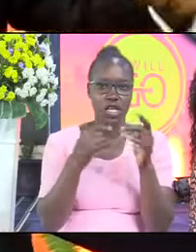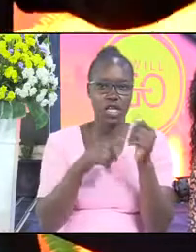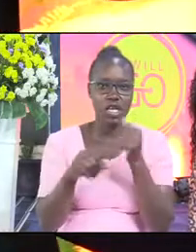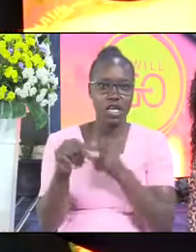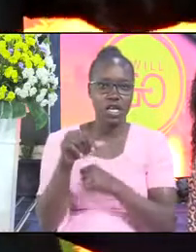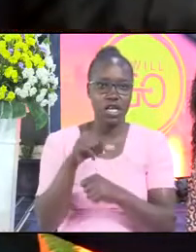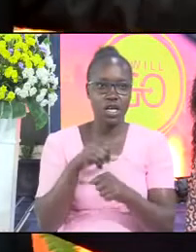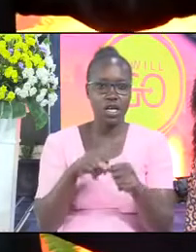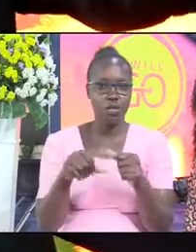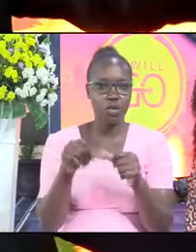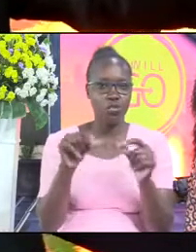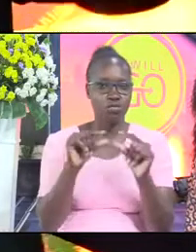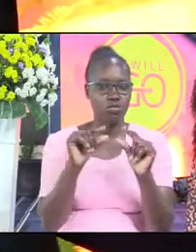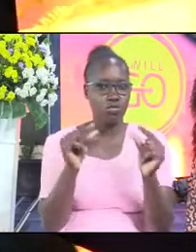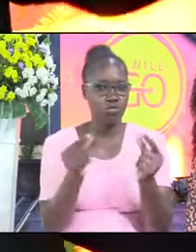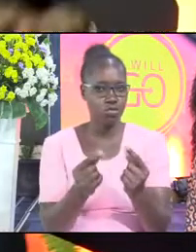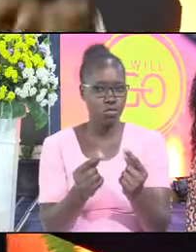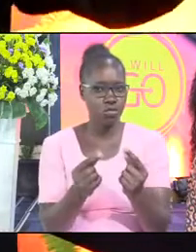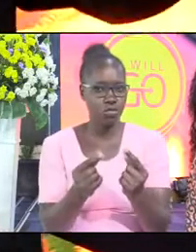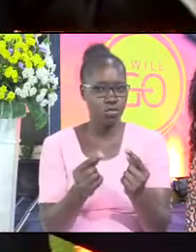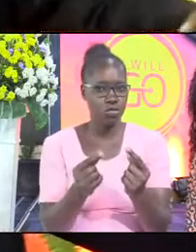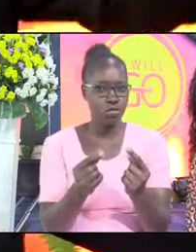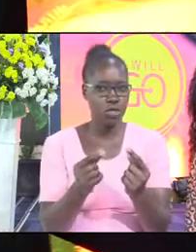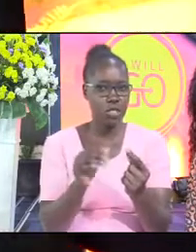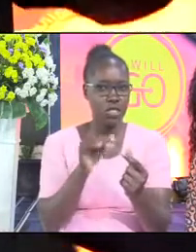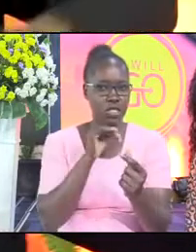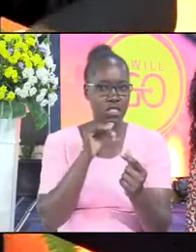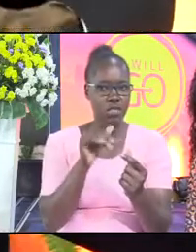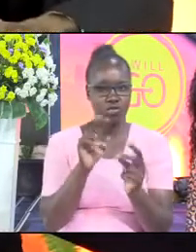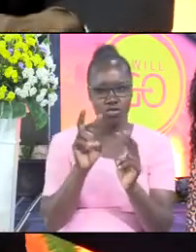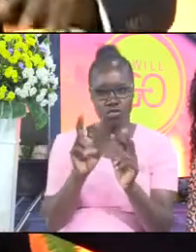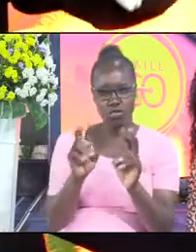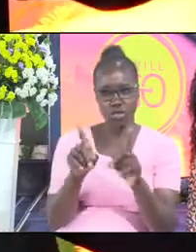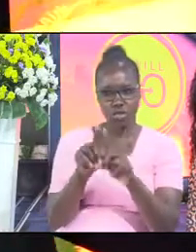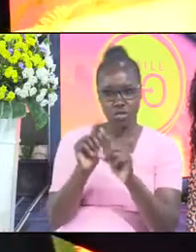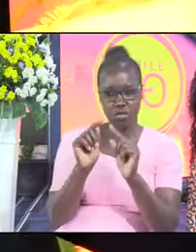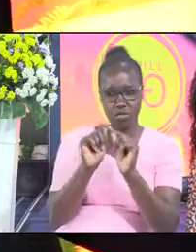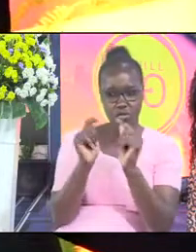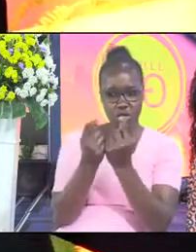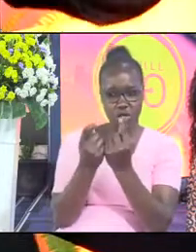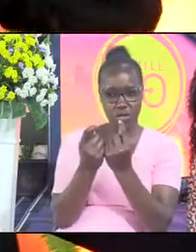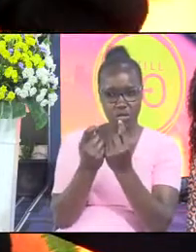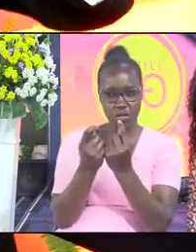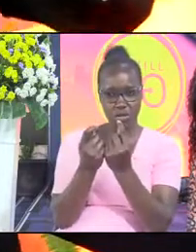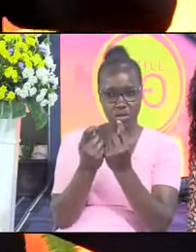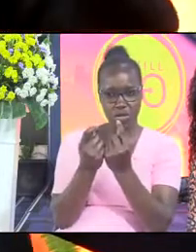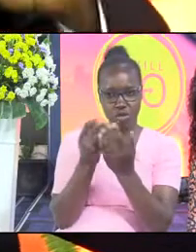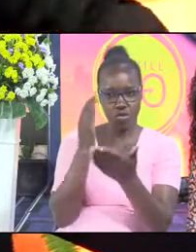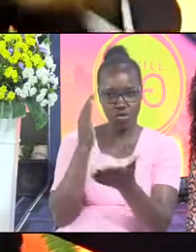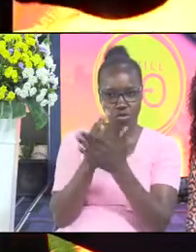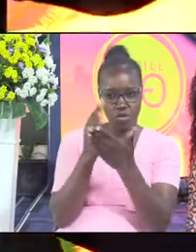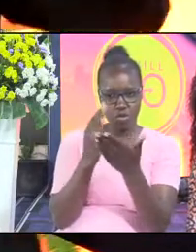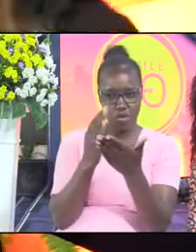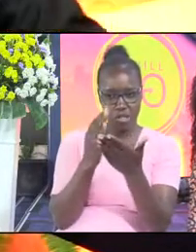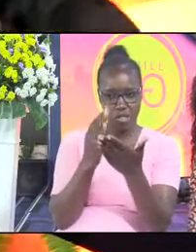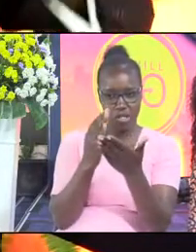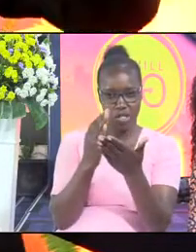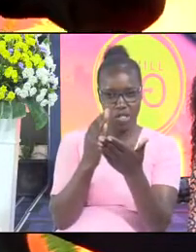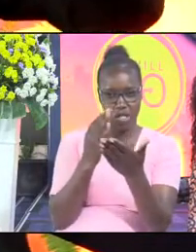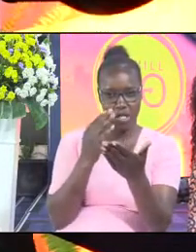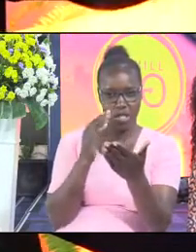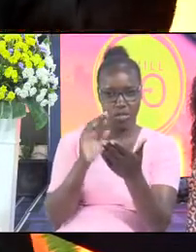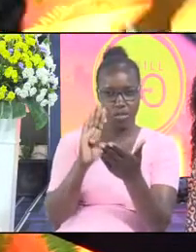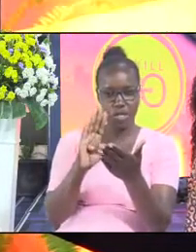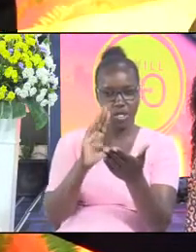about another group that does not look like yours, you will stop it in the track. You'll be a